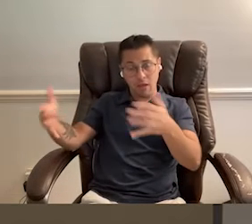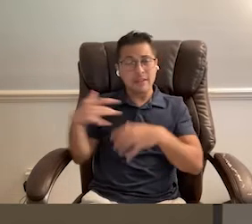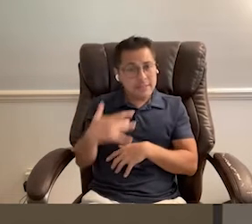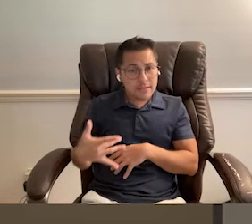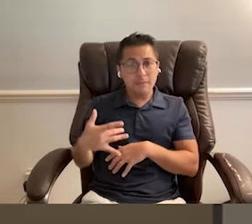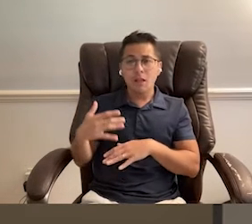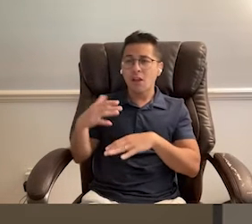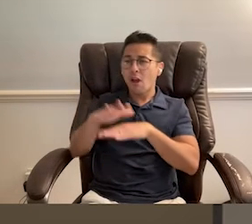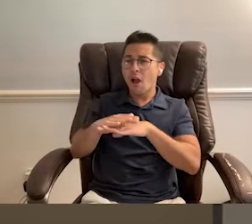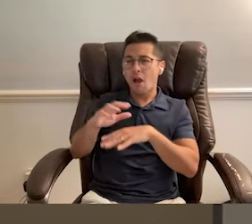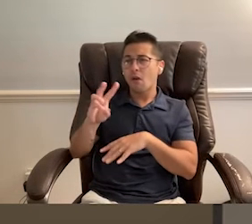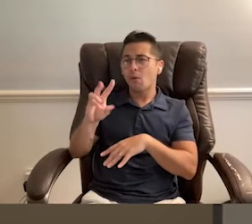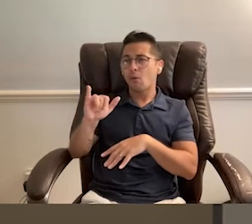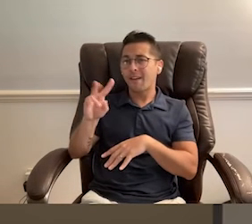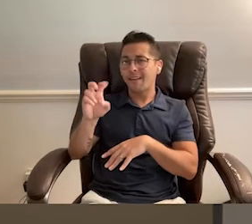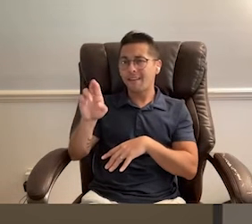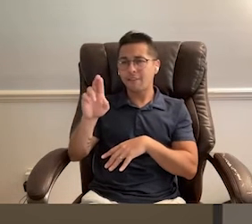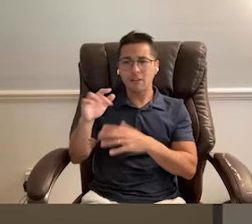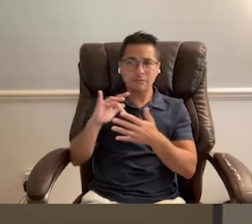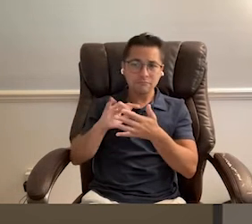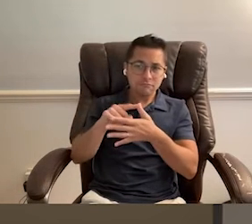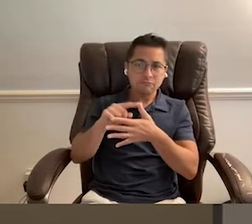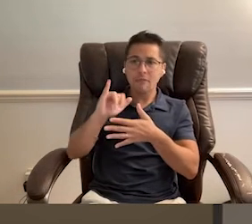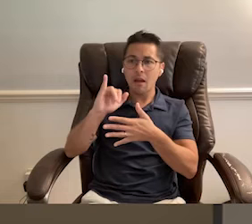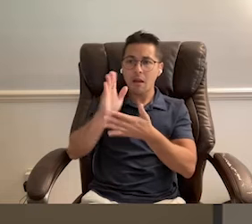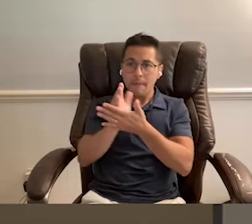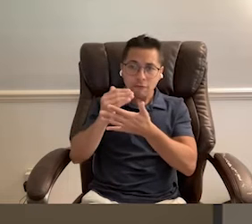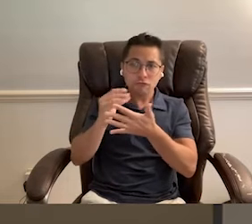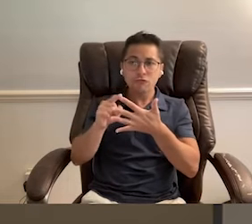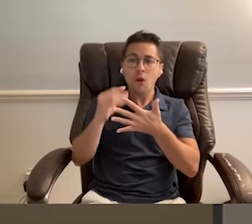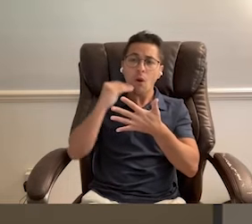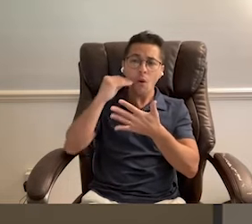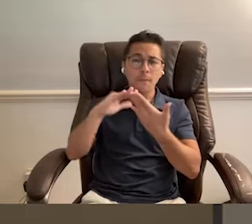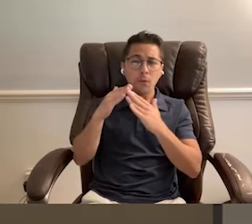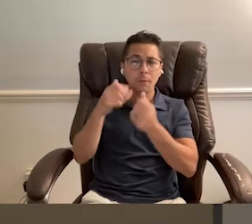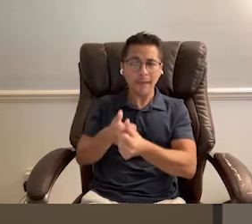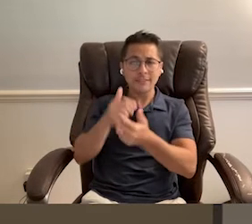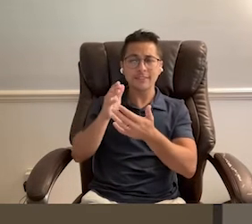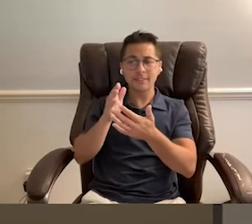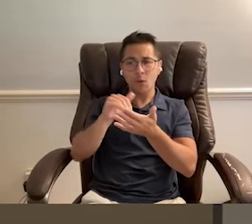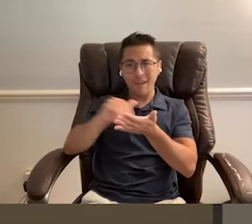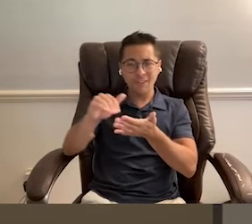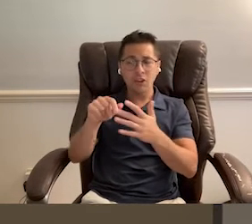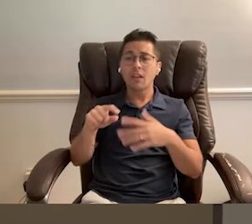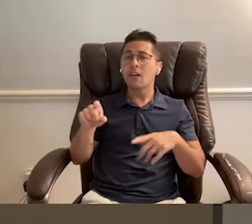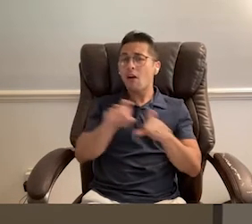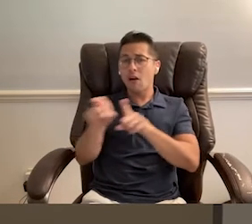And the big ones being the iBudget home and community-based waiver. And then we work with some families that are just on the Medicaid state